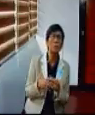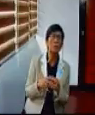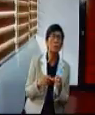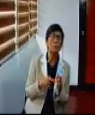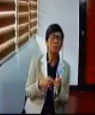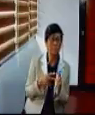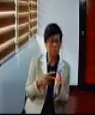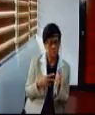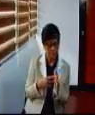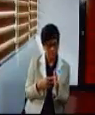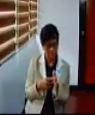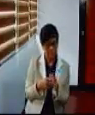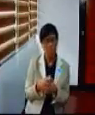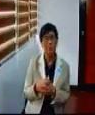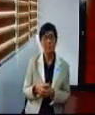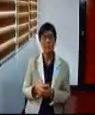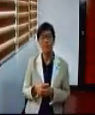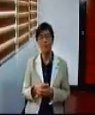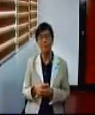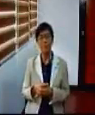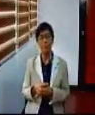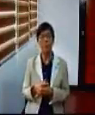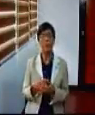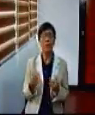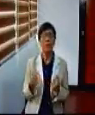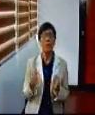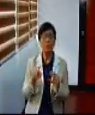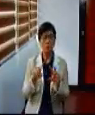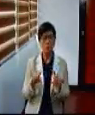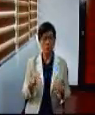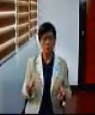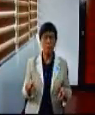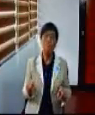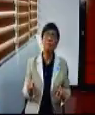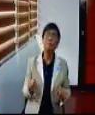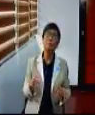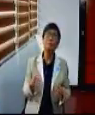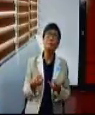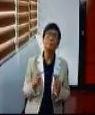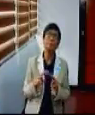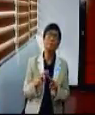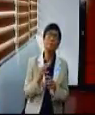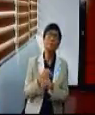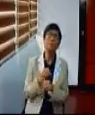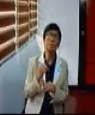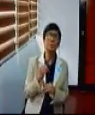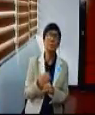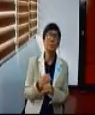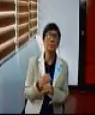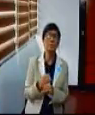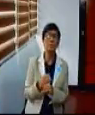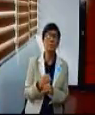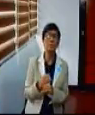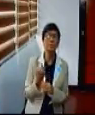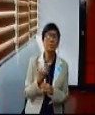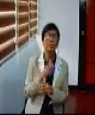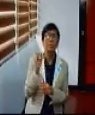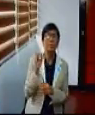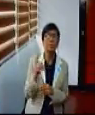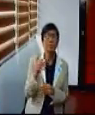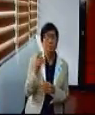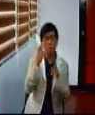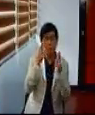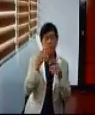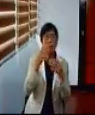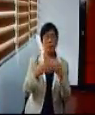for your hypothetical analogy, it's worth making the argument. It is worth making the argument that we ought to look